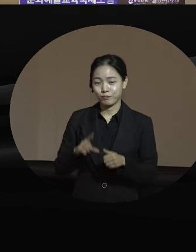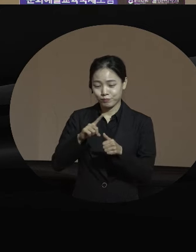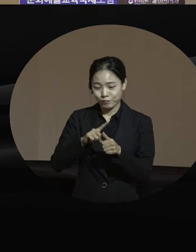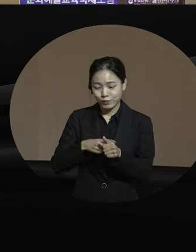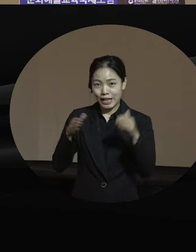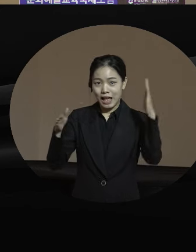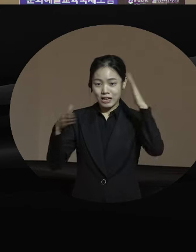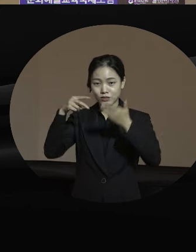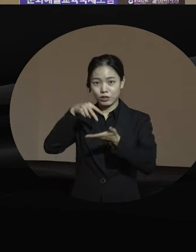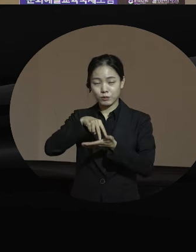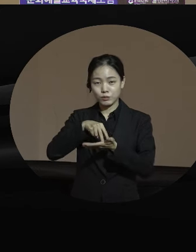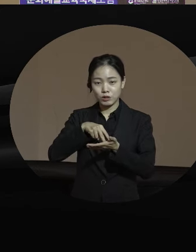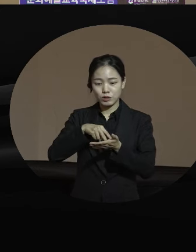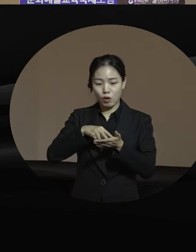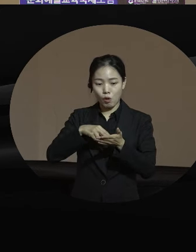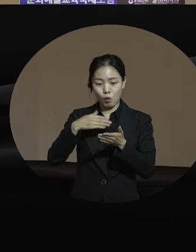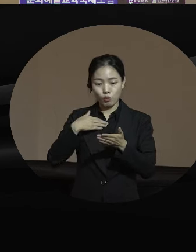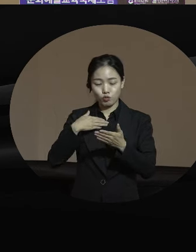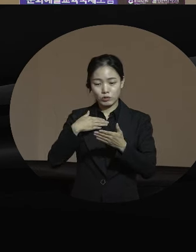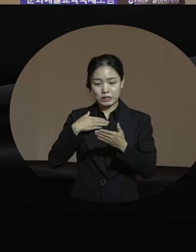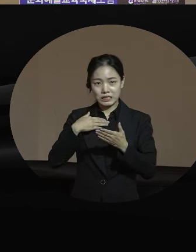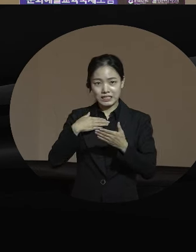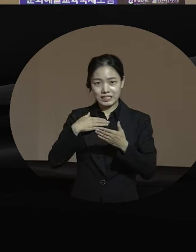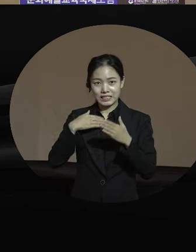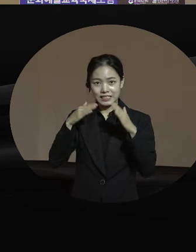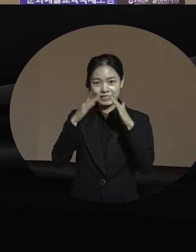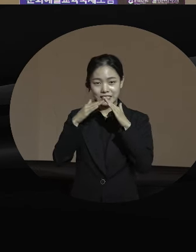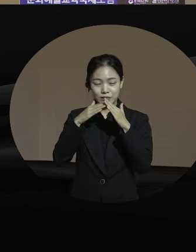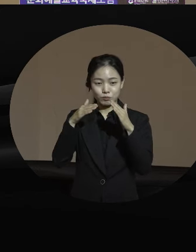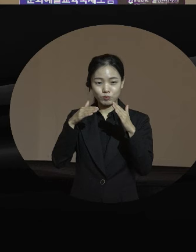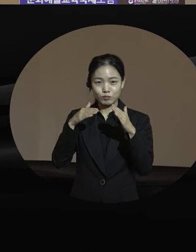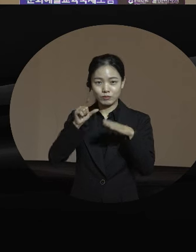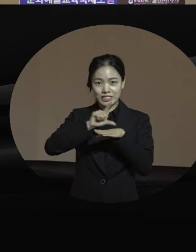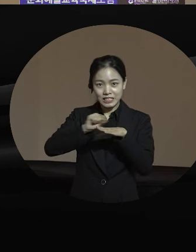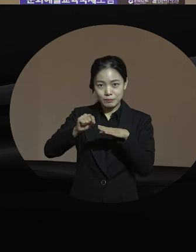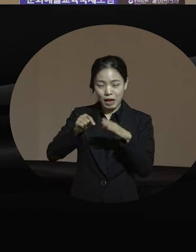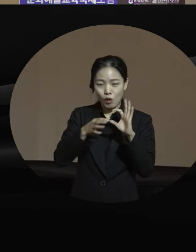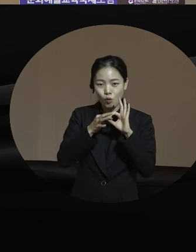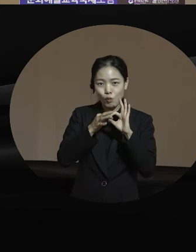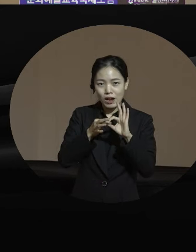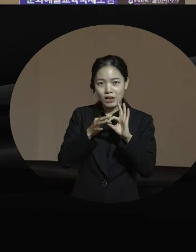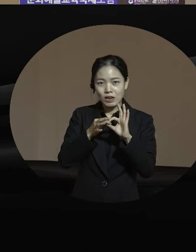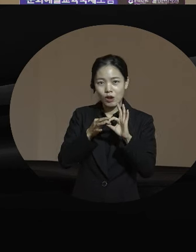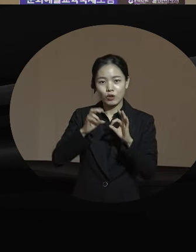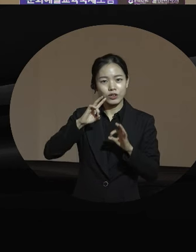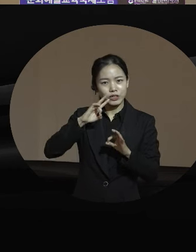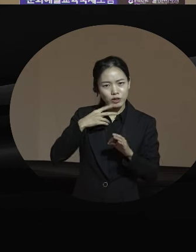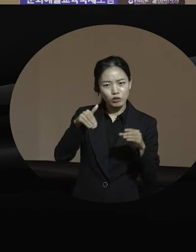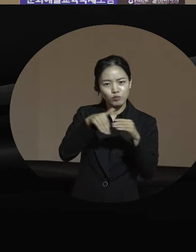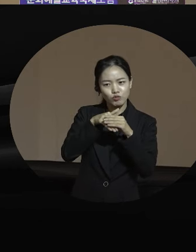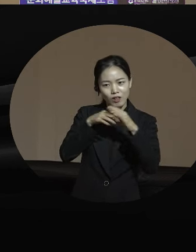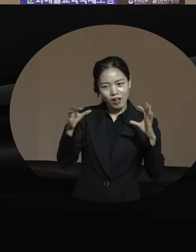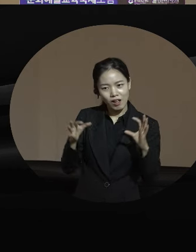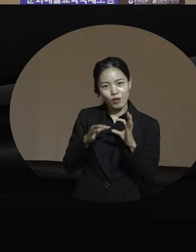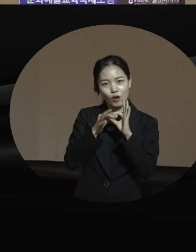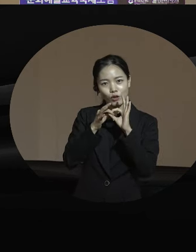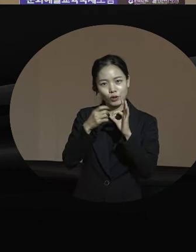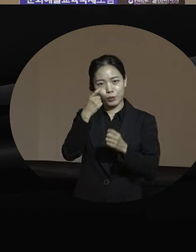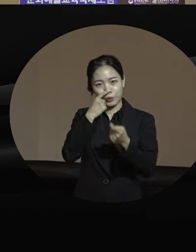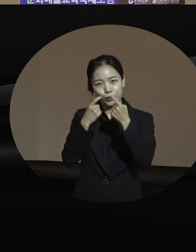art institutions, as well as different fields of art. 80% of the municipalities in Finland have a